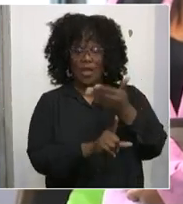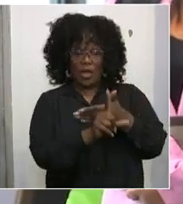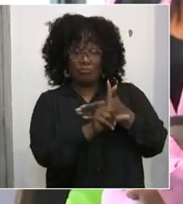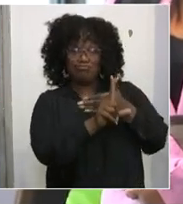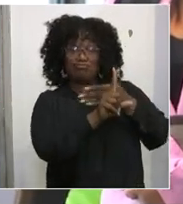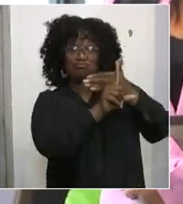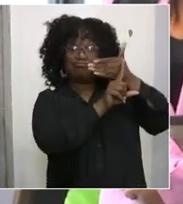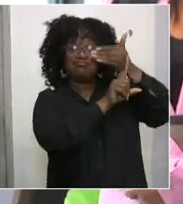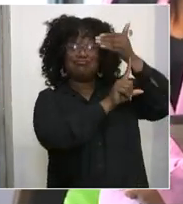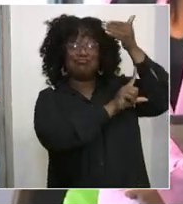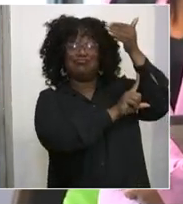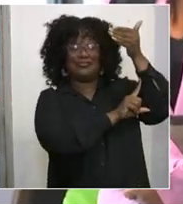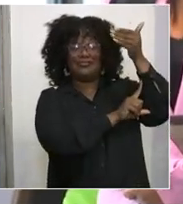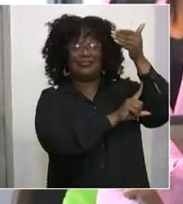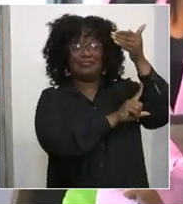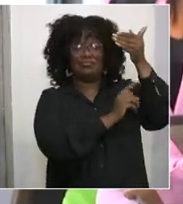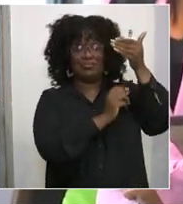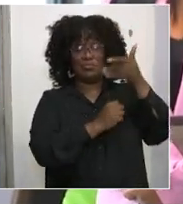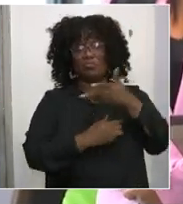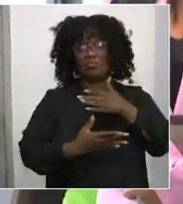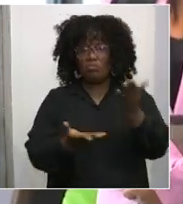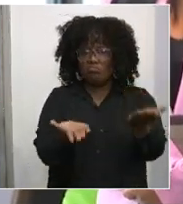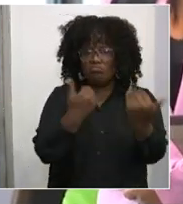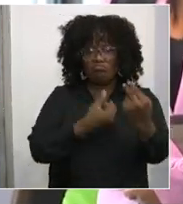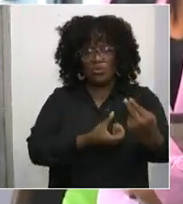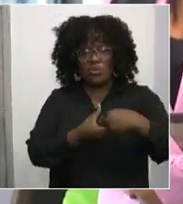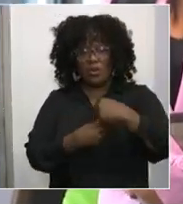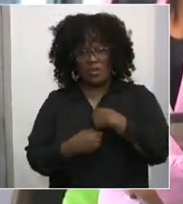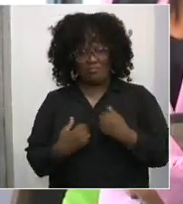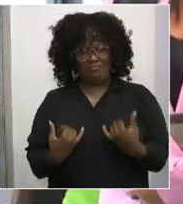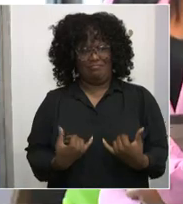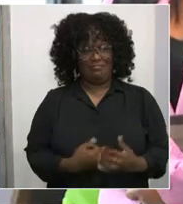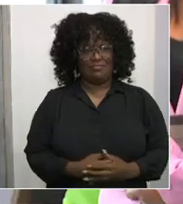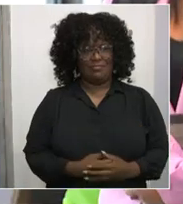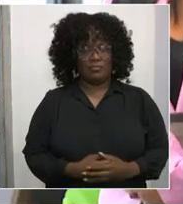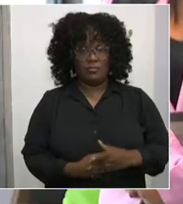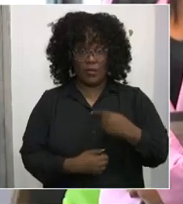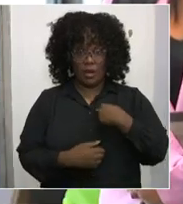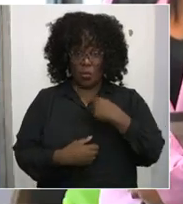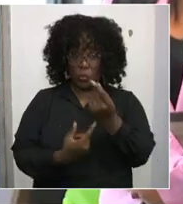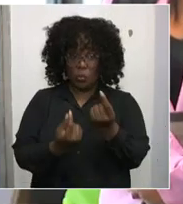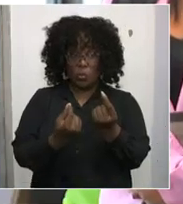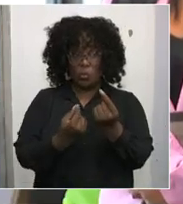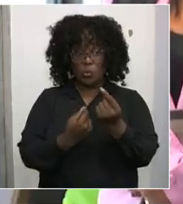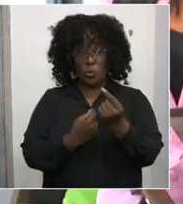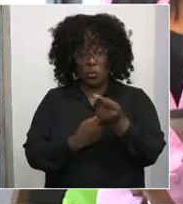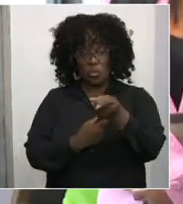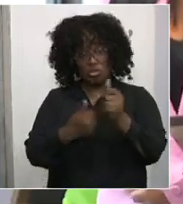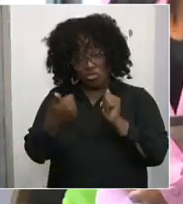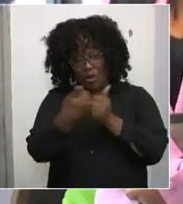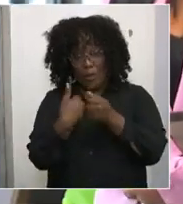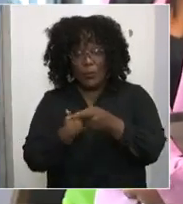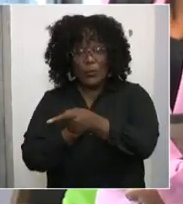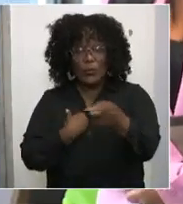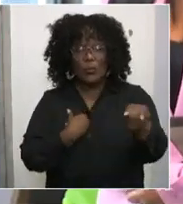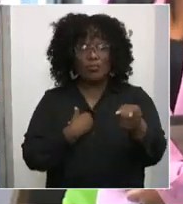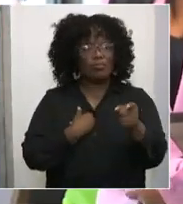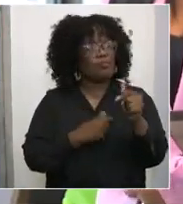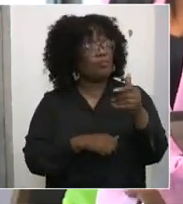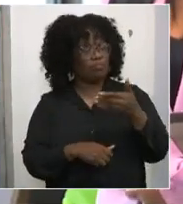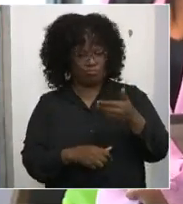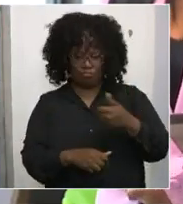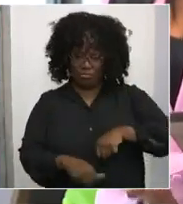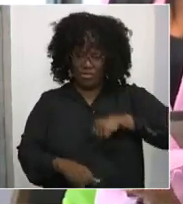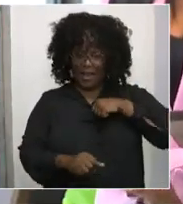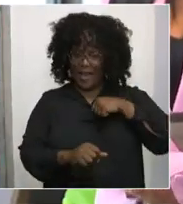So please join us. This is also my challenge to neighbors to put your Pride flags out. Put your Pride flags out